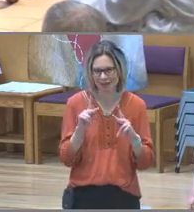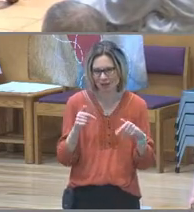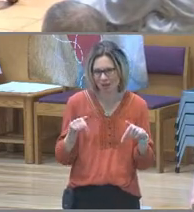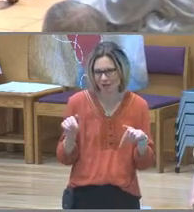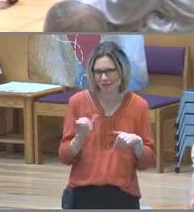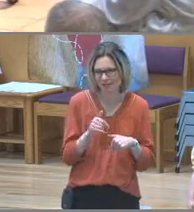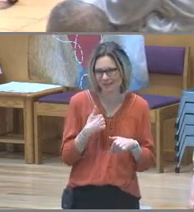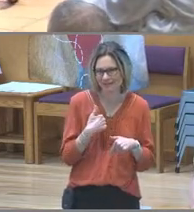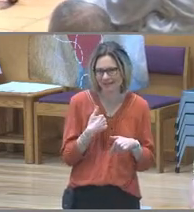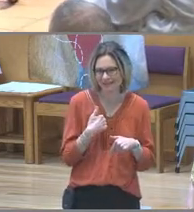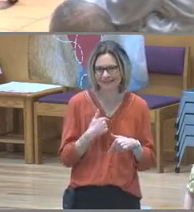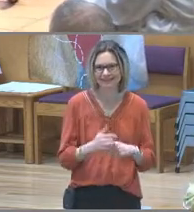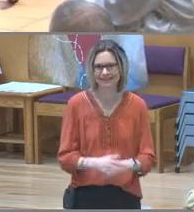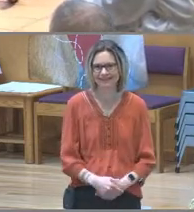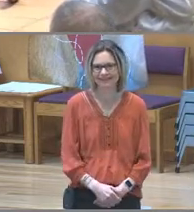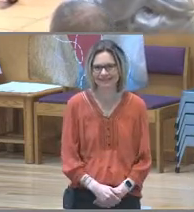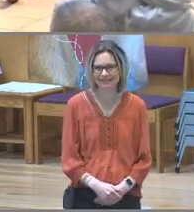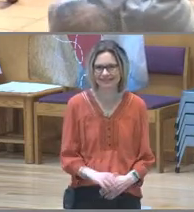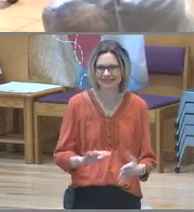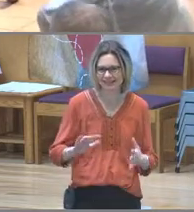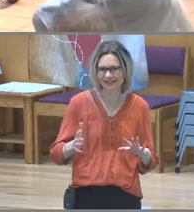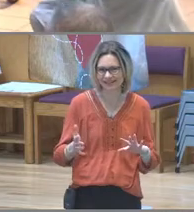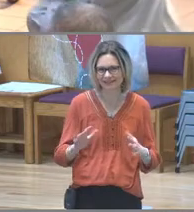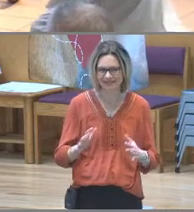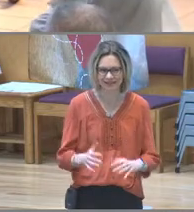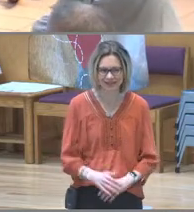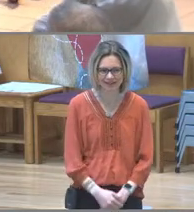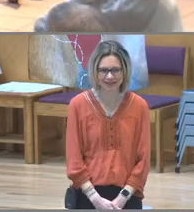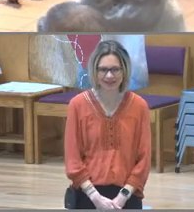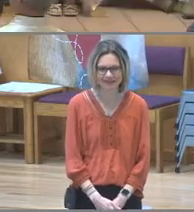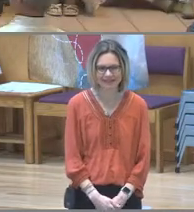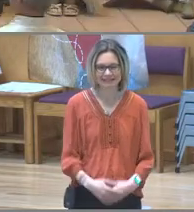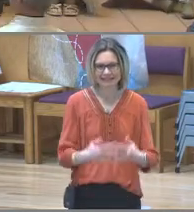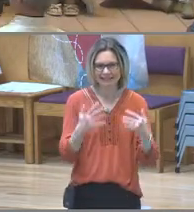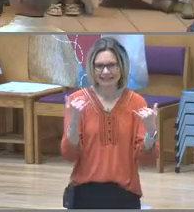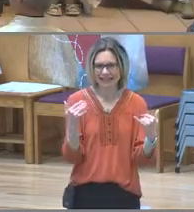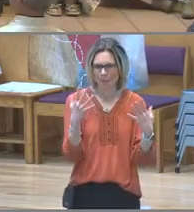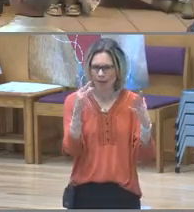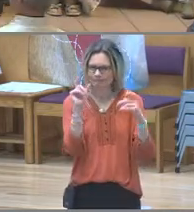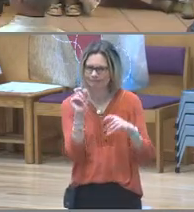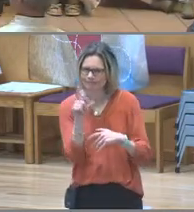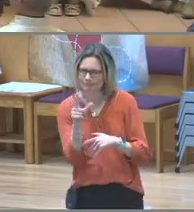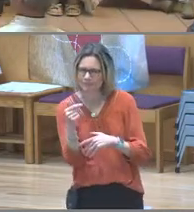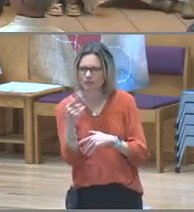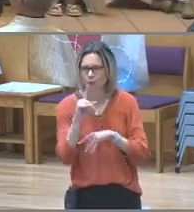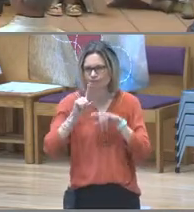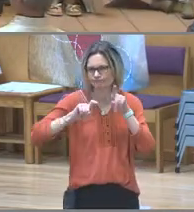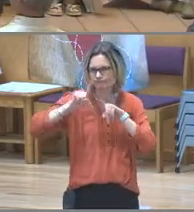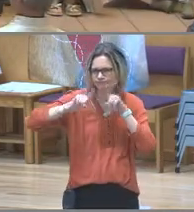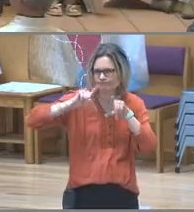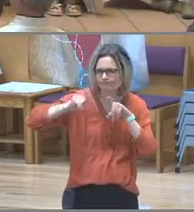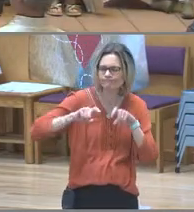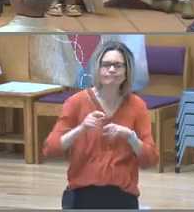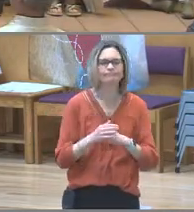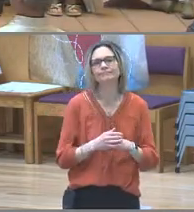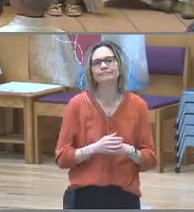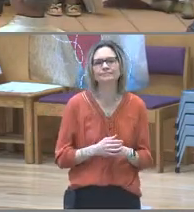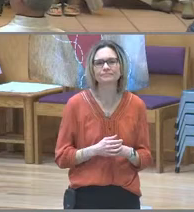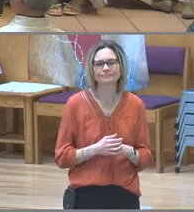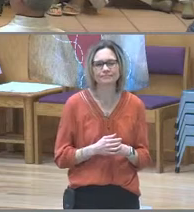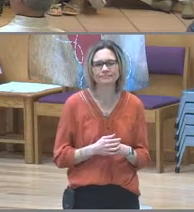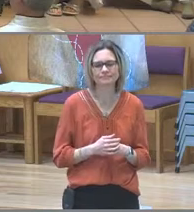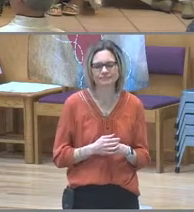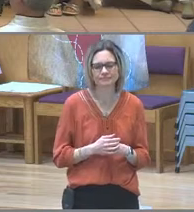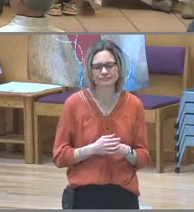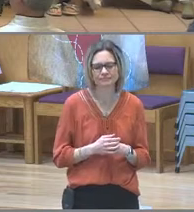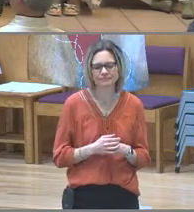me today? Kind of, right? Well, today I want to ask you a few questions because, first